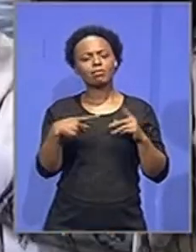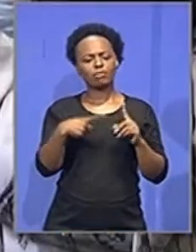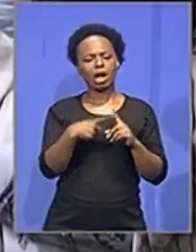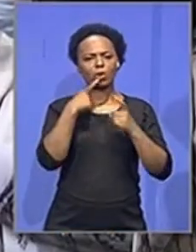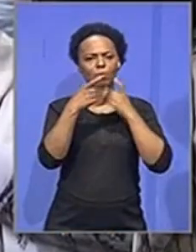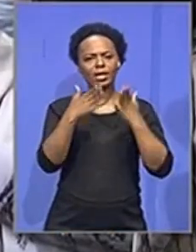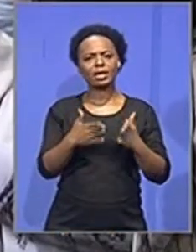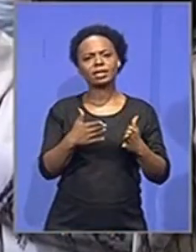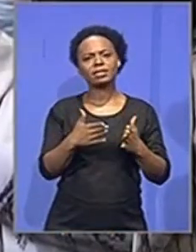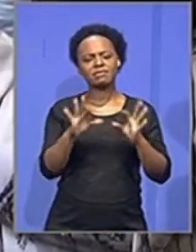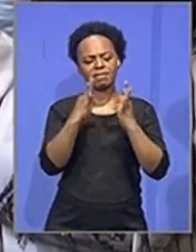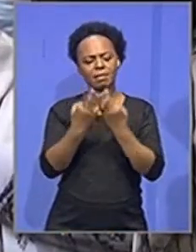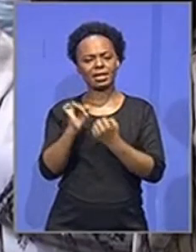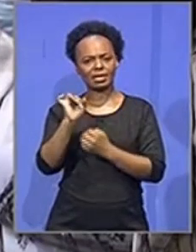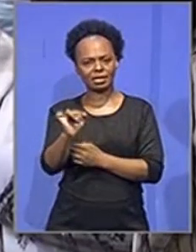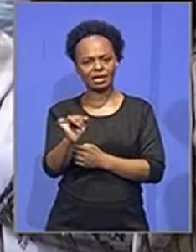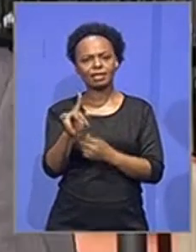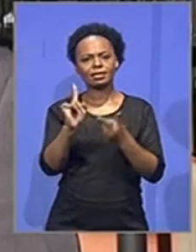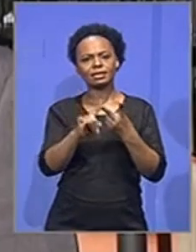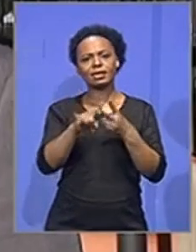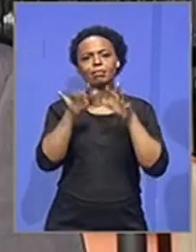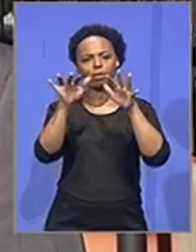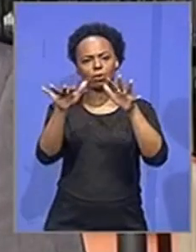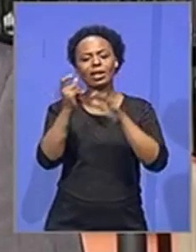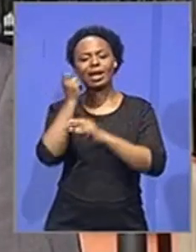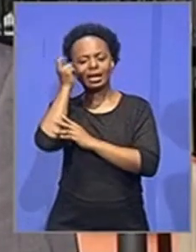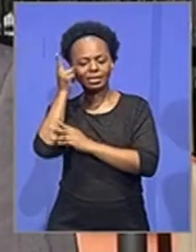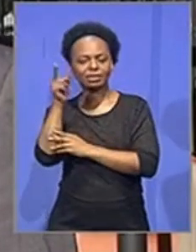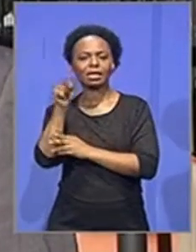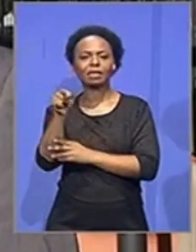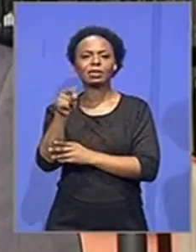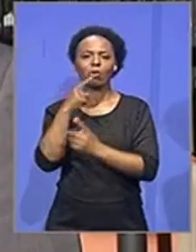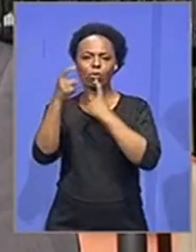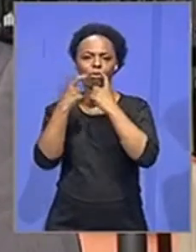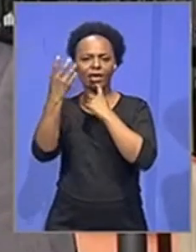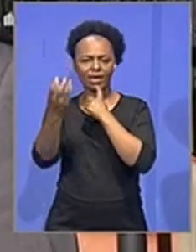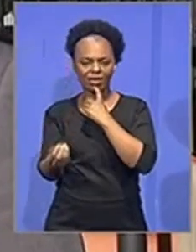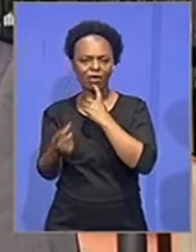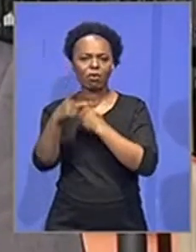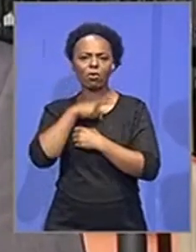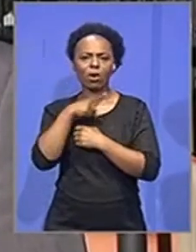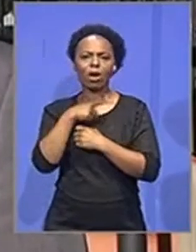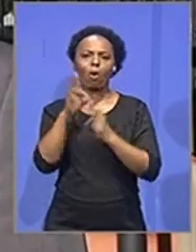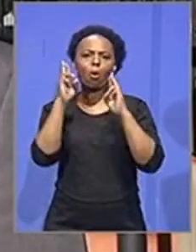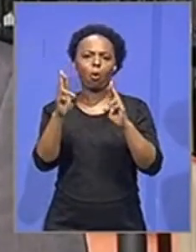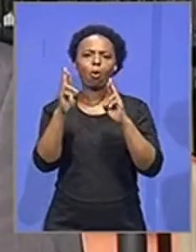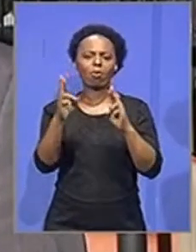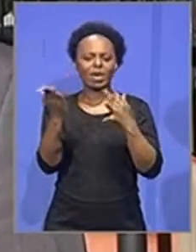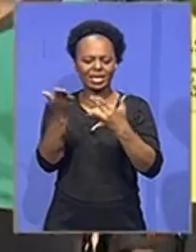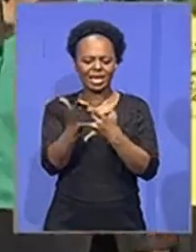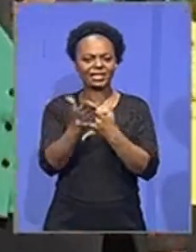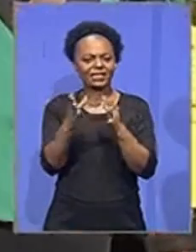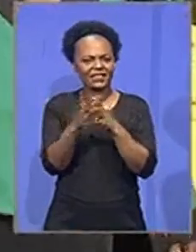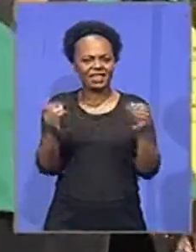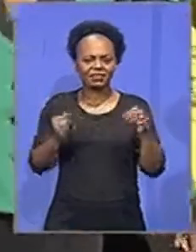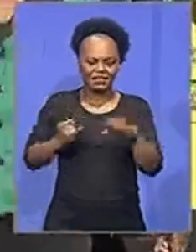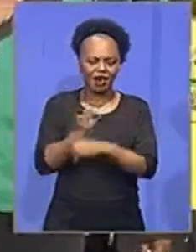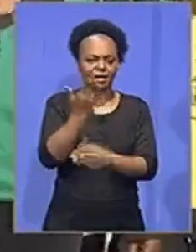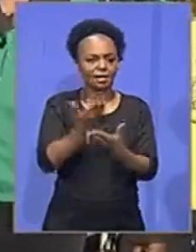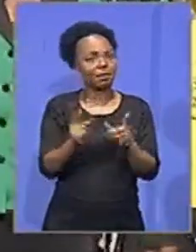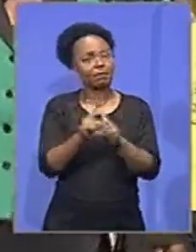hae le setjhaba ka kakaretso, hobane ho nona le tshepo ya hore nyewe ena e ka fela ka pele ka moo kgonahalang. Maikutlo ebile